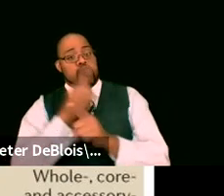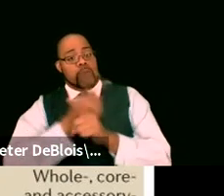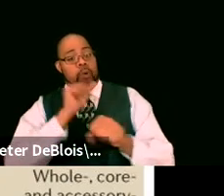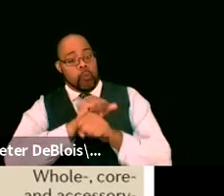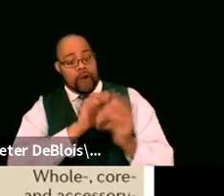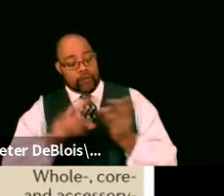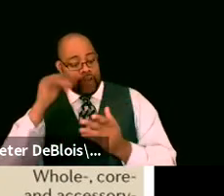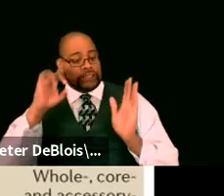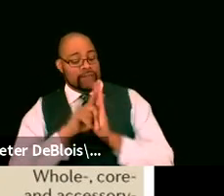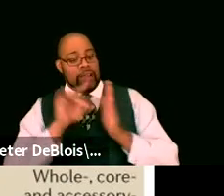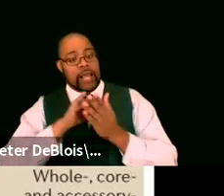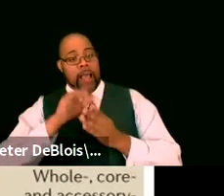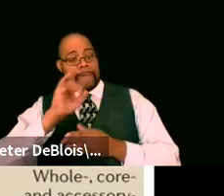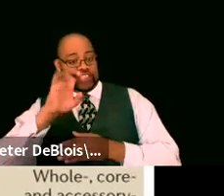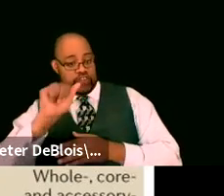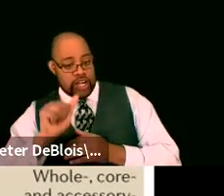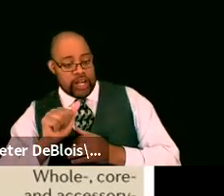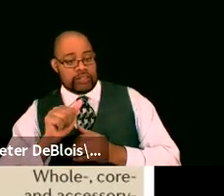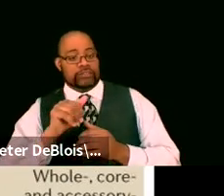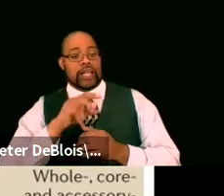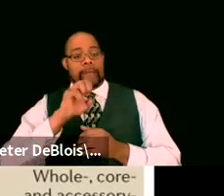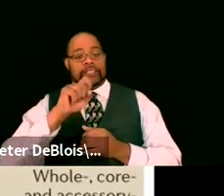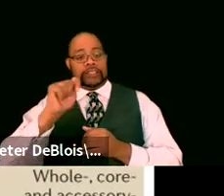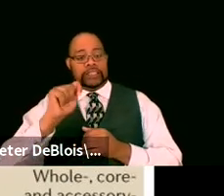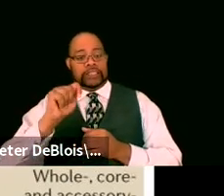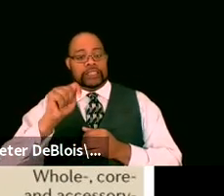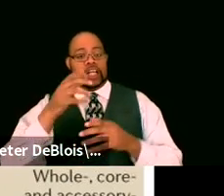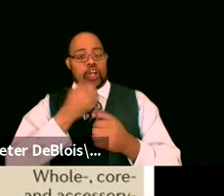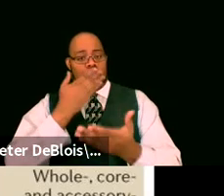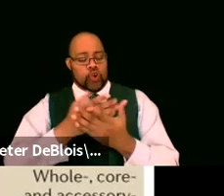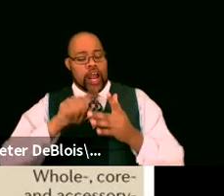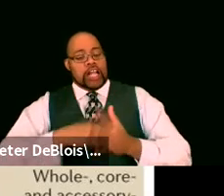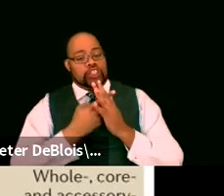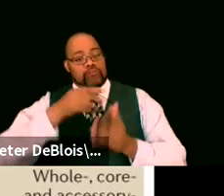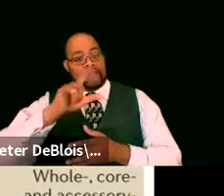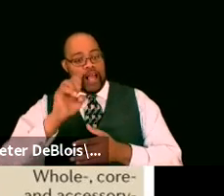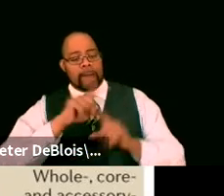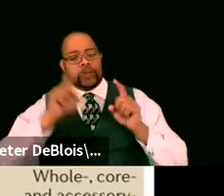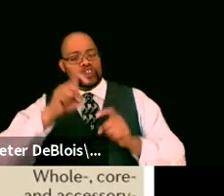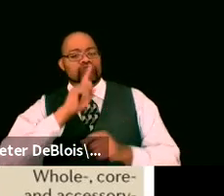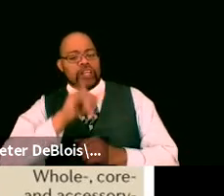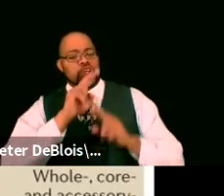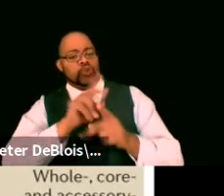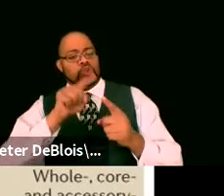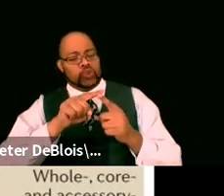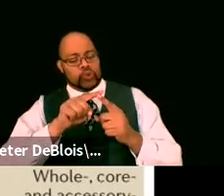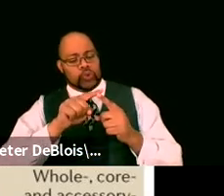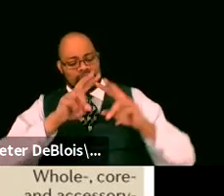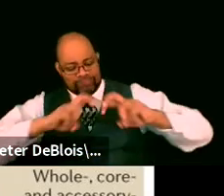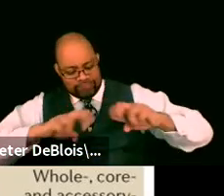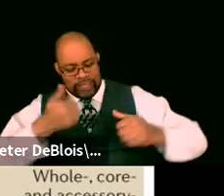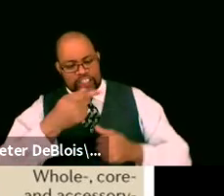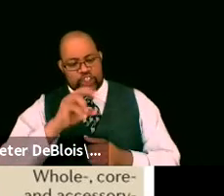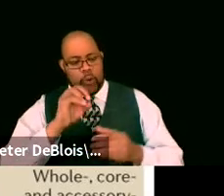for identifying these bacteria. MLST is good for getting a good initial profile, but it should be really used to pull any additional genomes